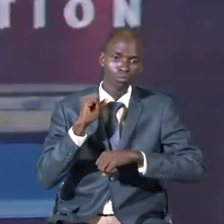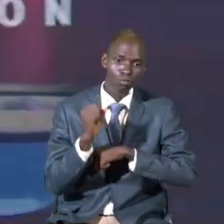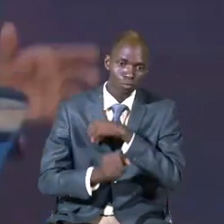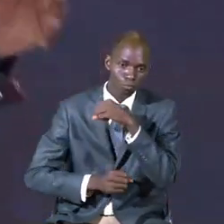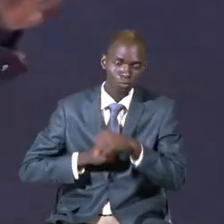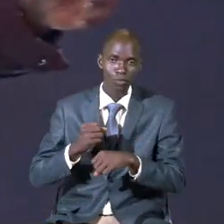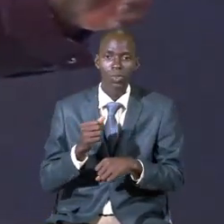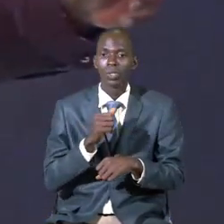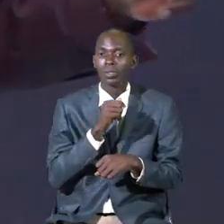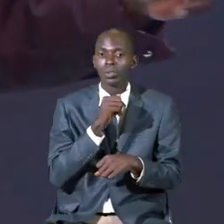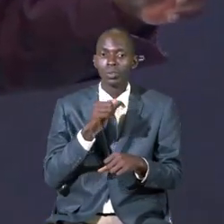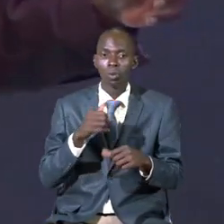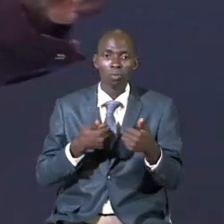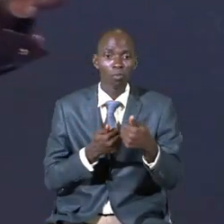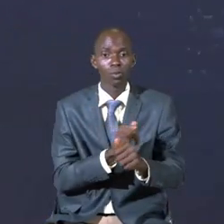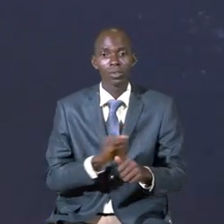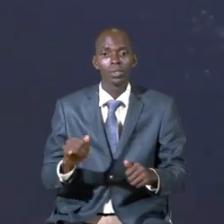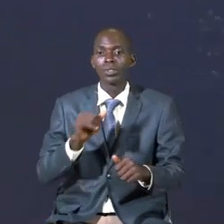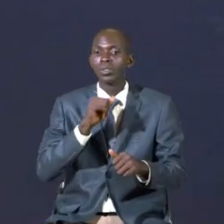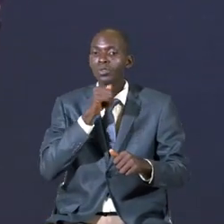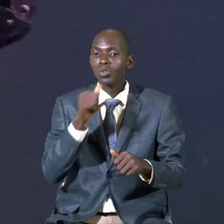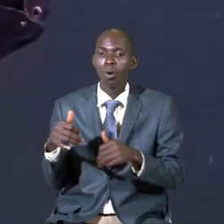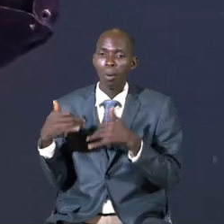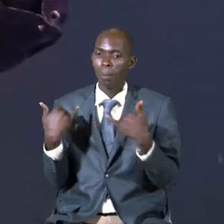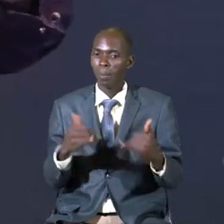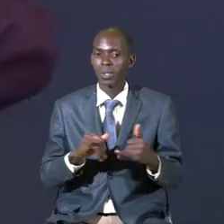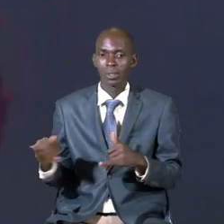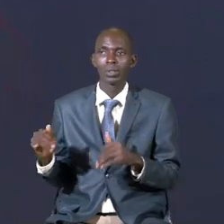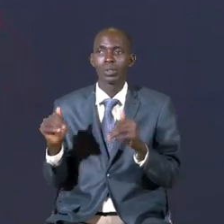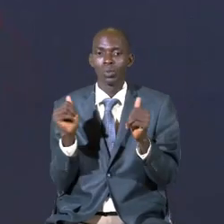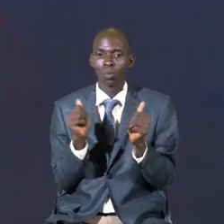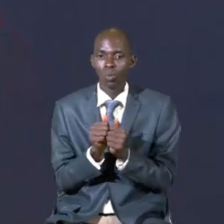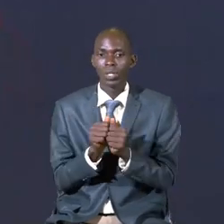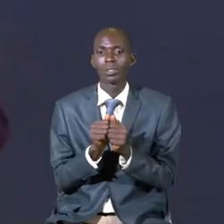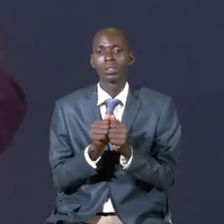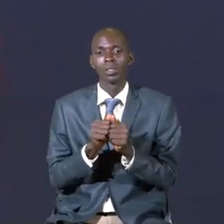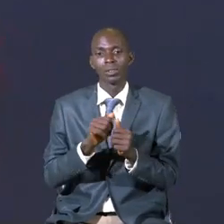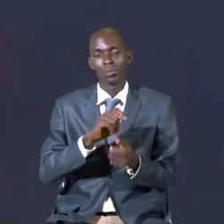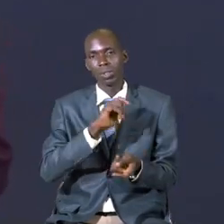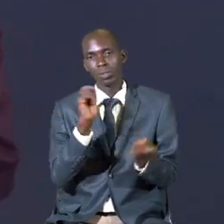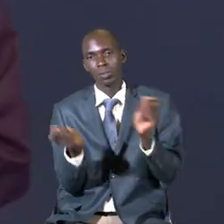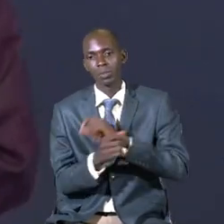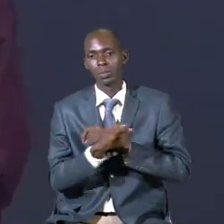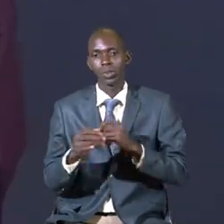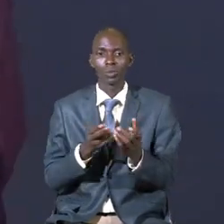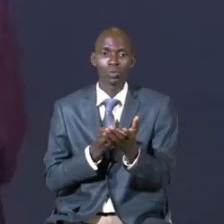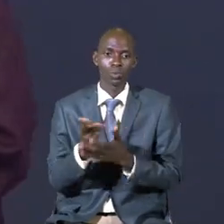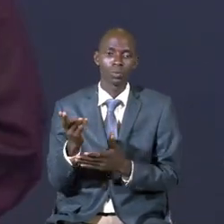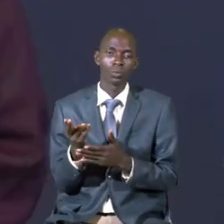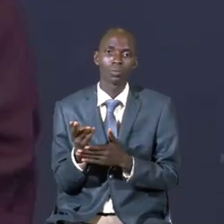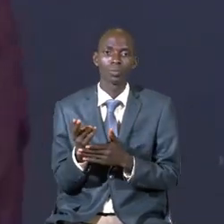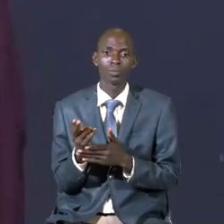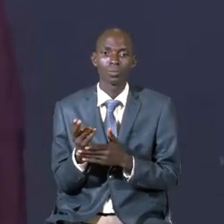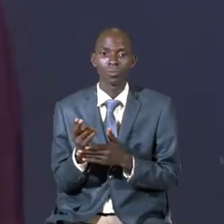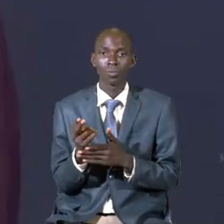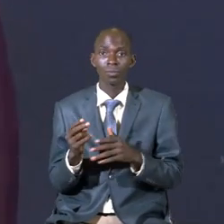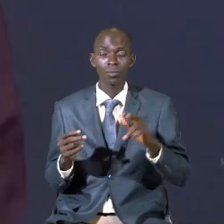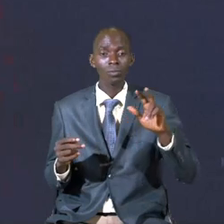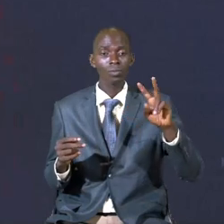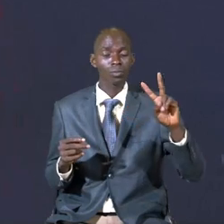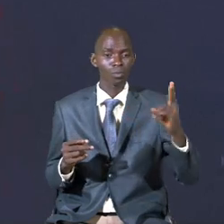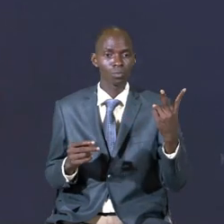truth toiling not toying with transforming truth number two towering